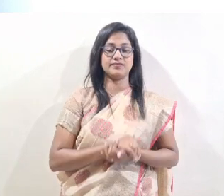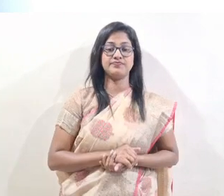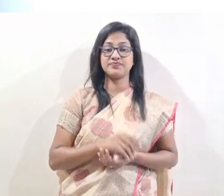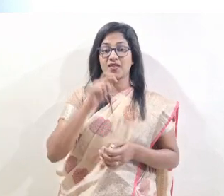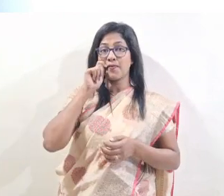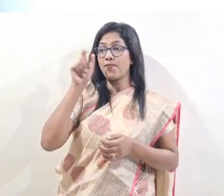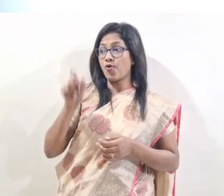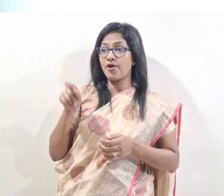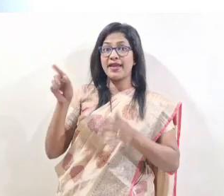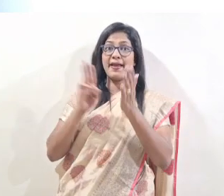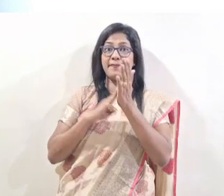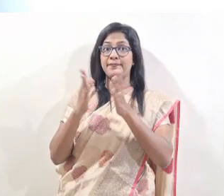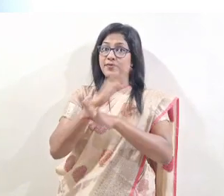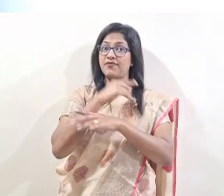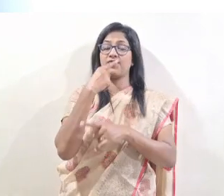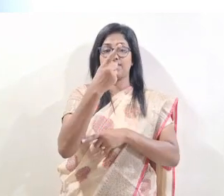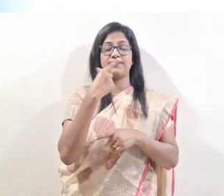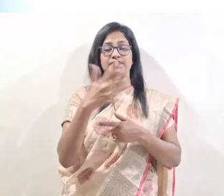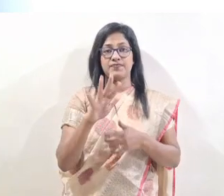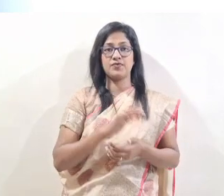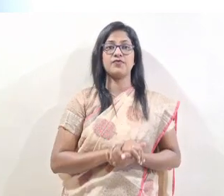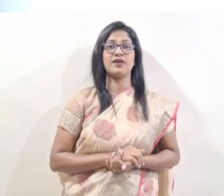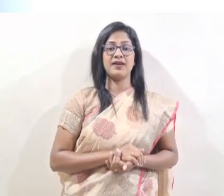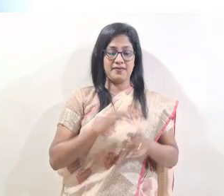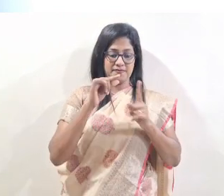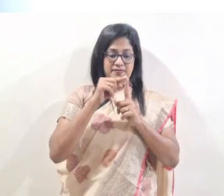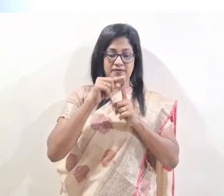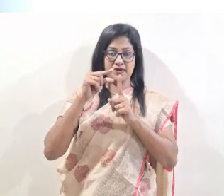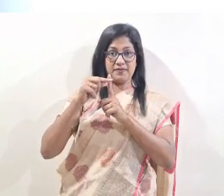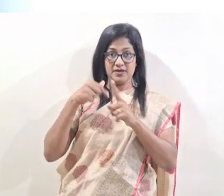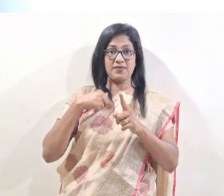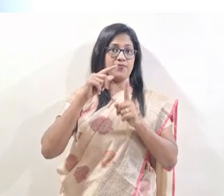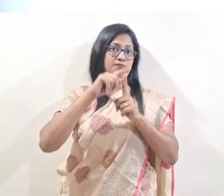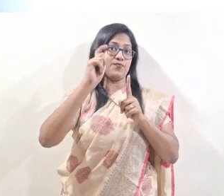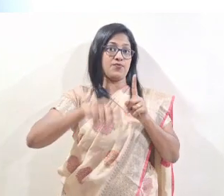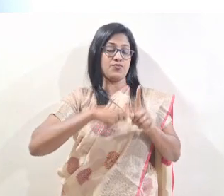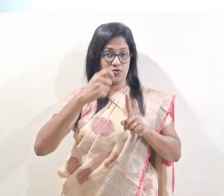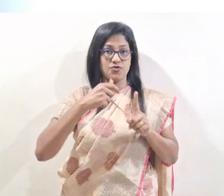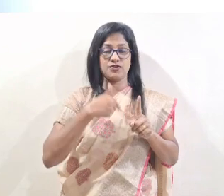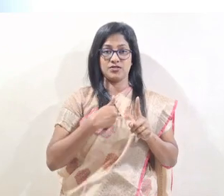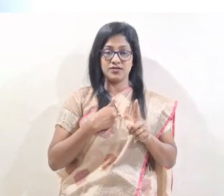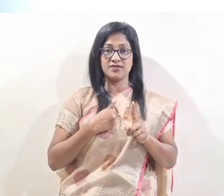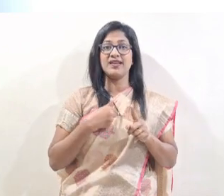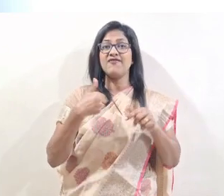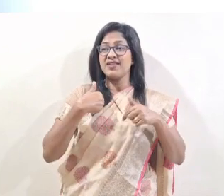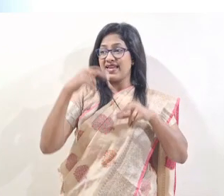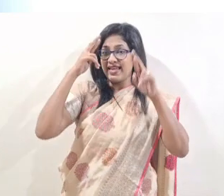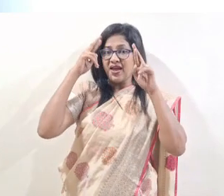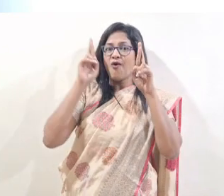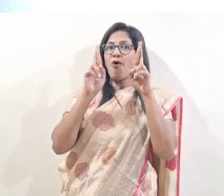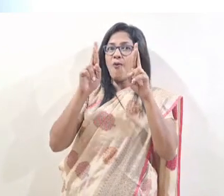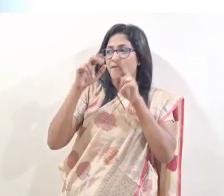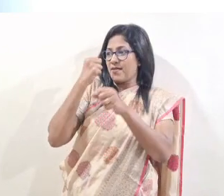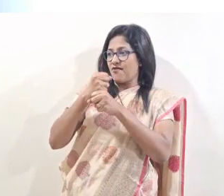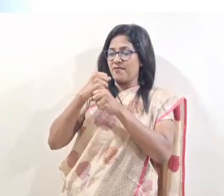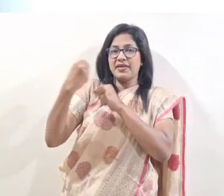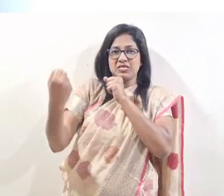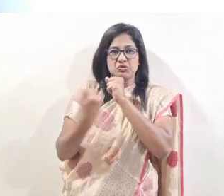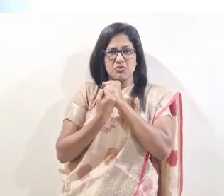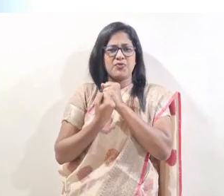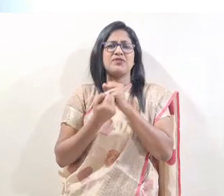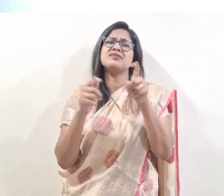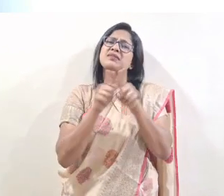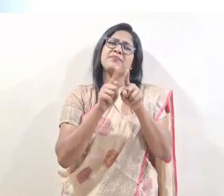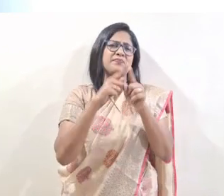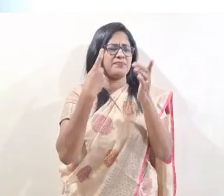think Mukund has already mentioned, being a PPP project, the support that was expected from the government, like any other,